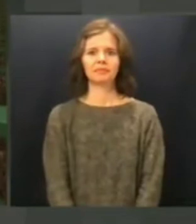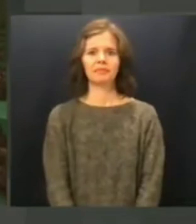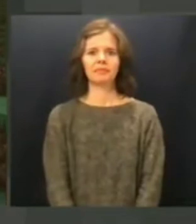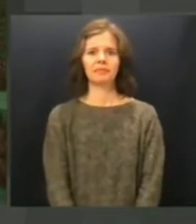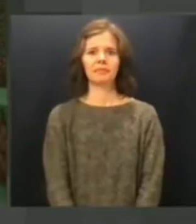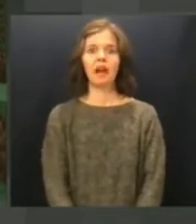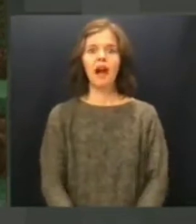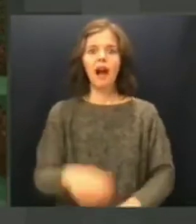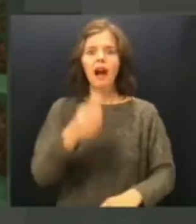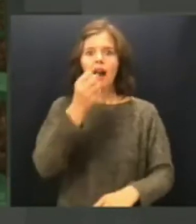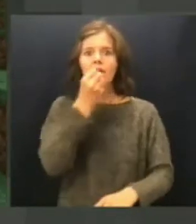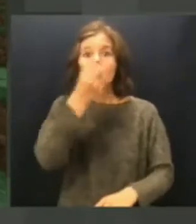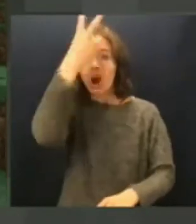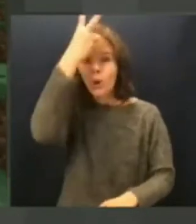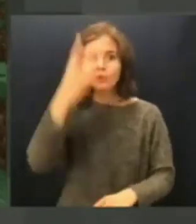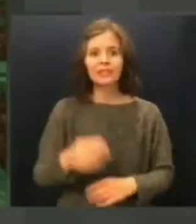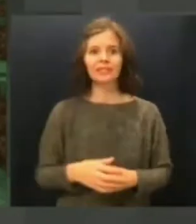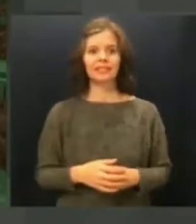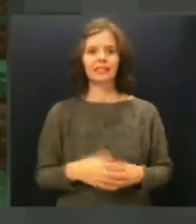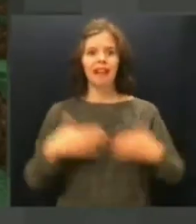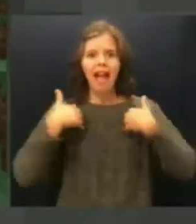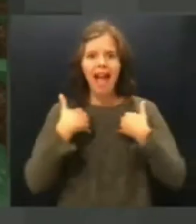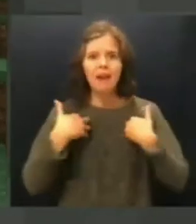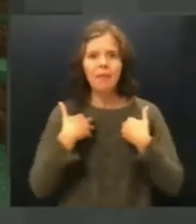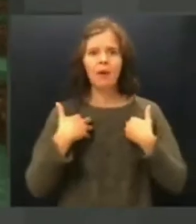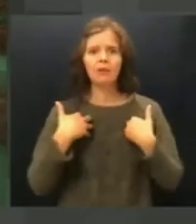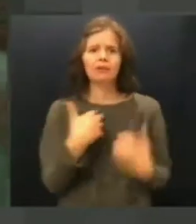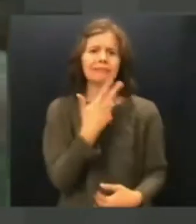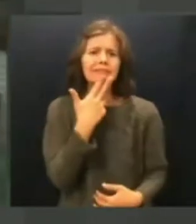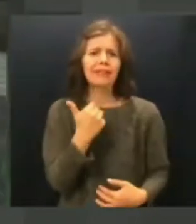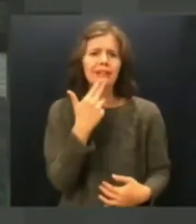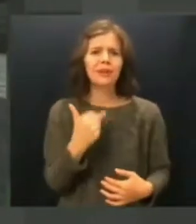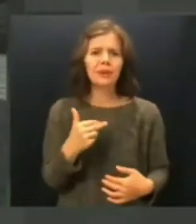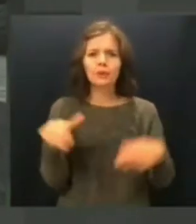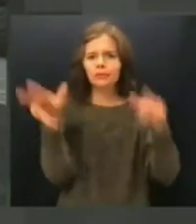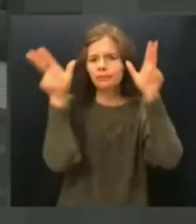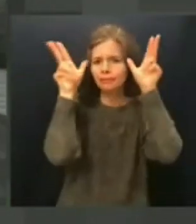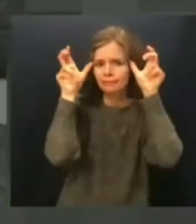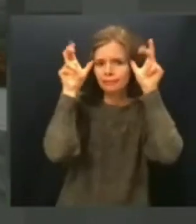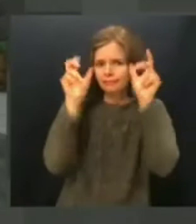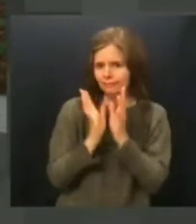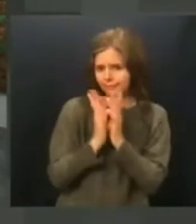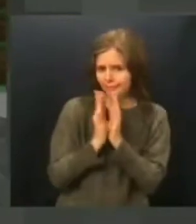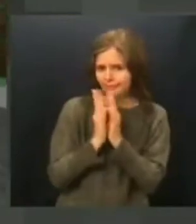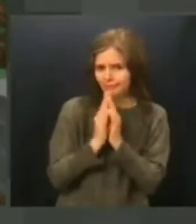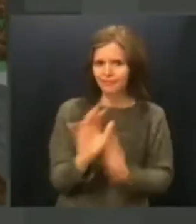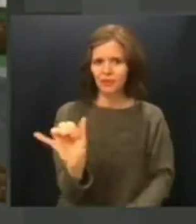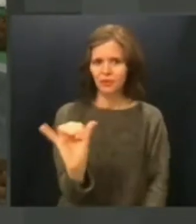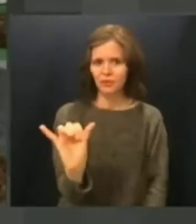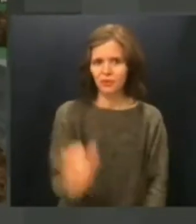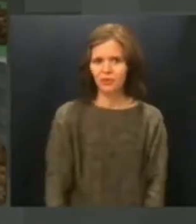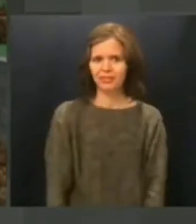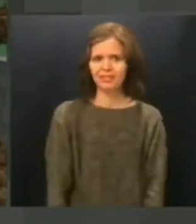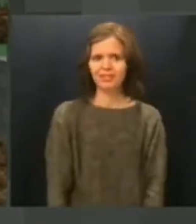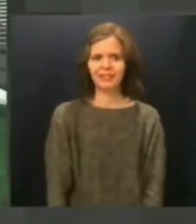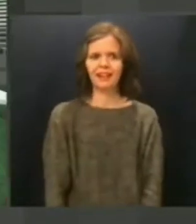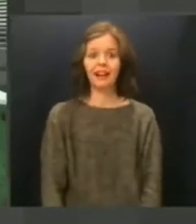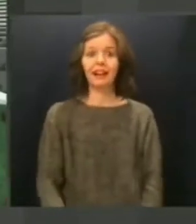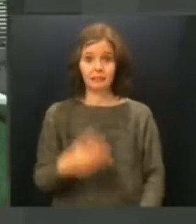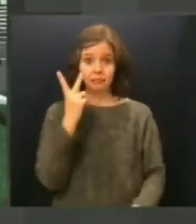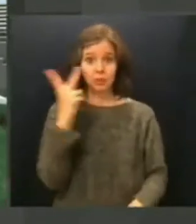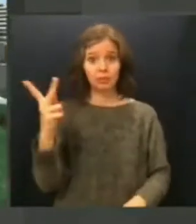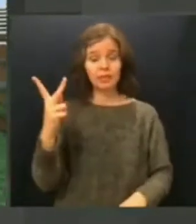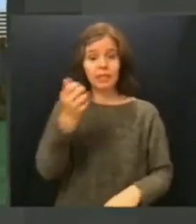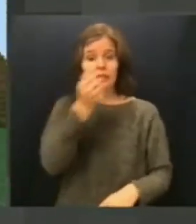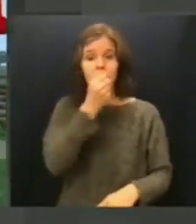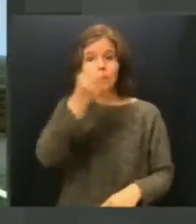goats. They're both mischievous and adorable at the same time. As you can see, they live on the mountains,